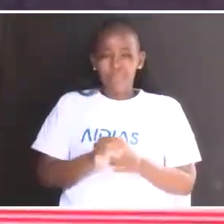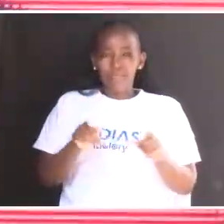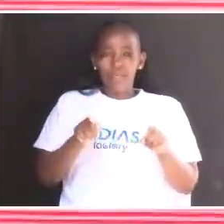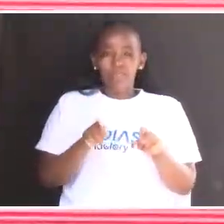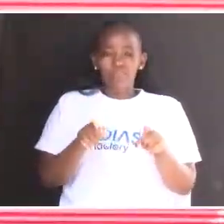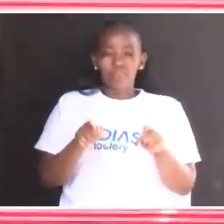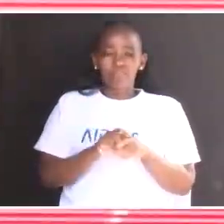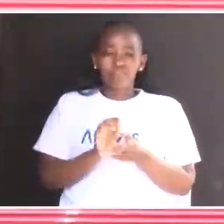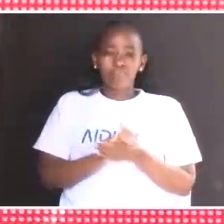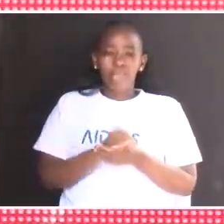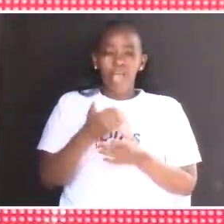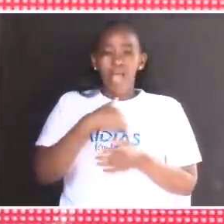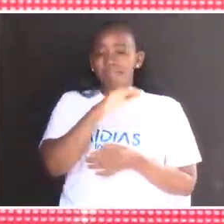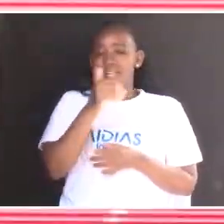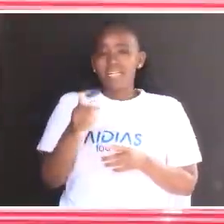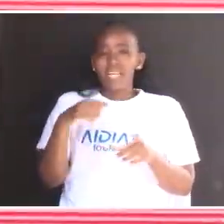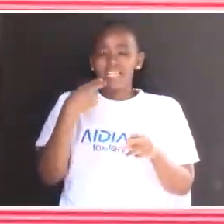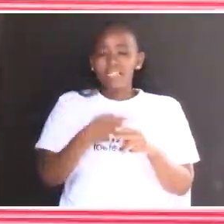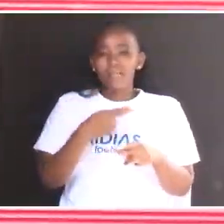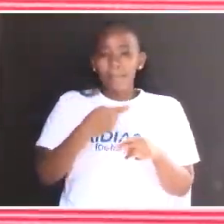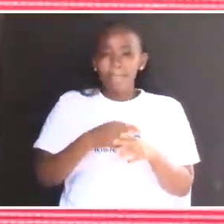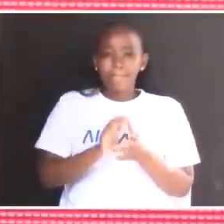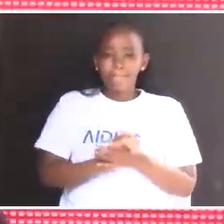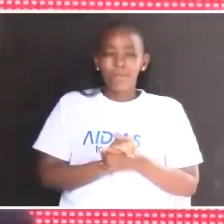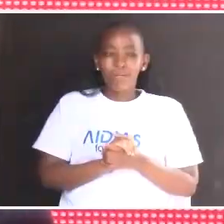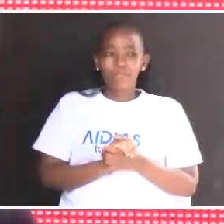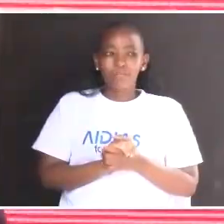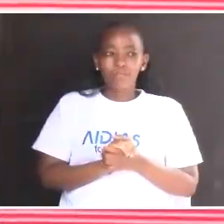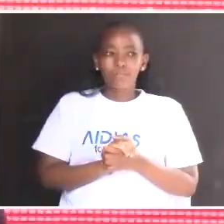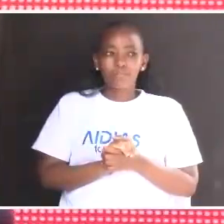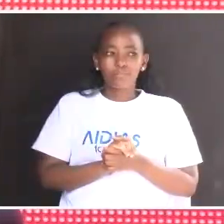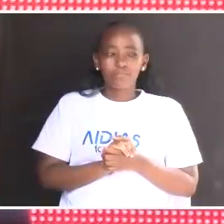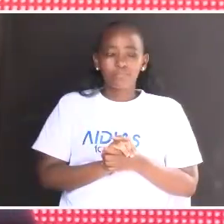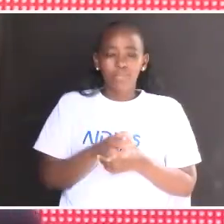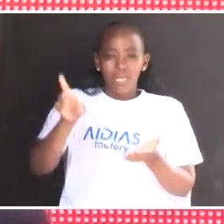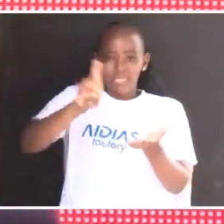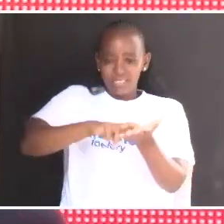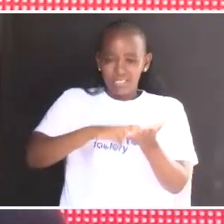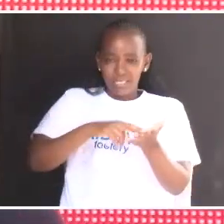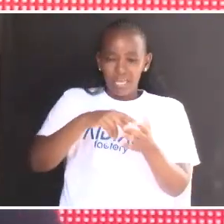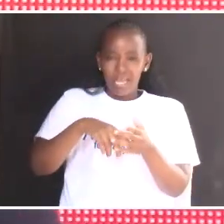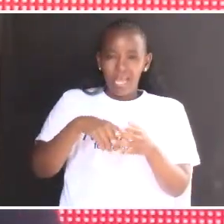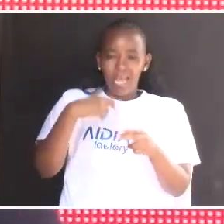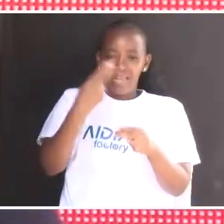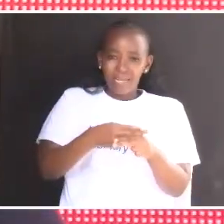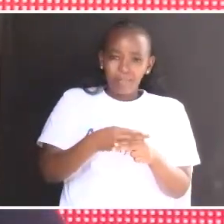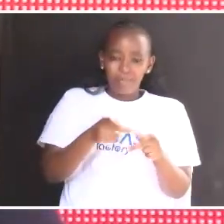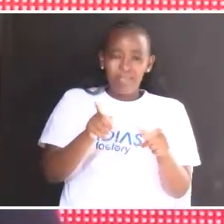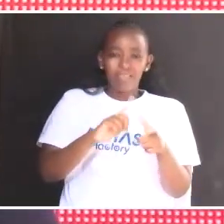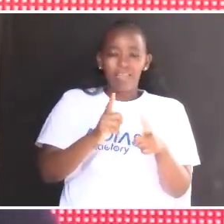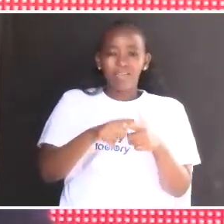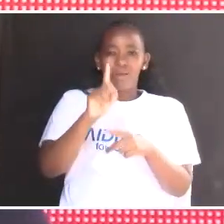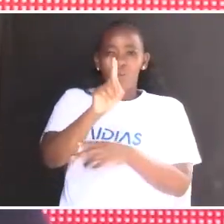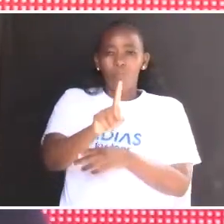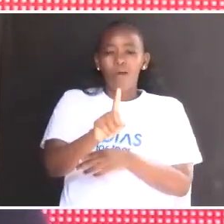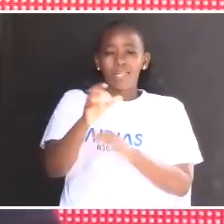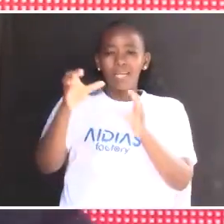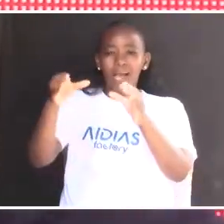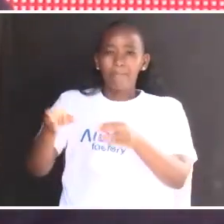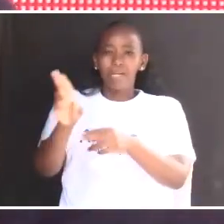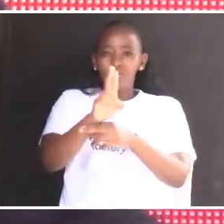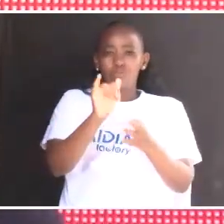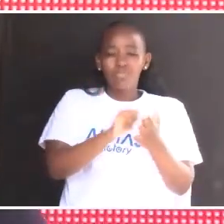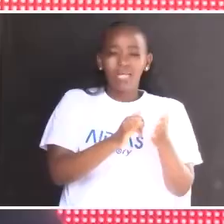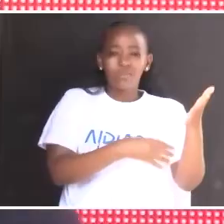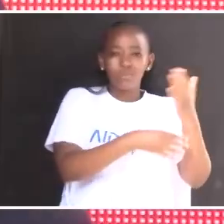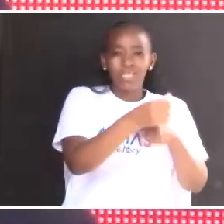nani, what was his name? There is a gentleman mwenye alikuwa ameregister trademark, alafu one of the telcos wakatumia hiyo in